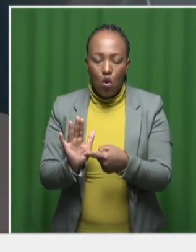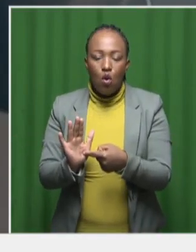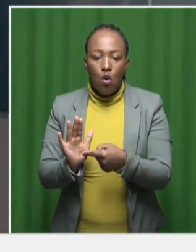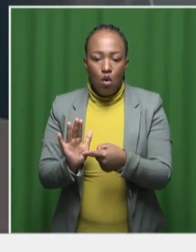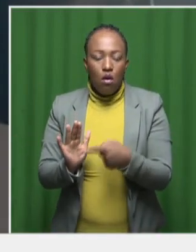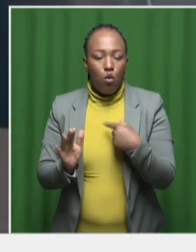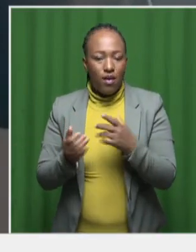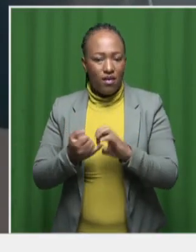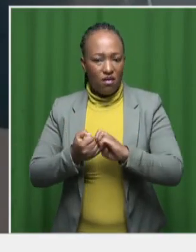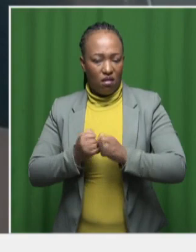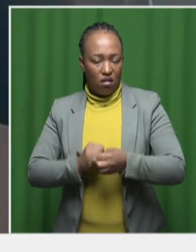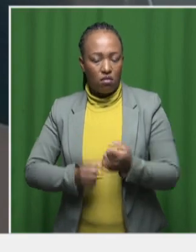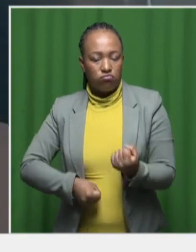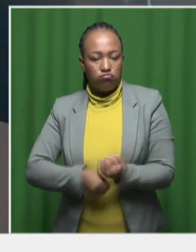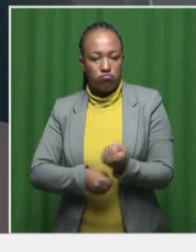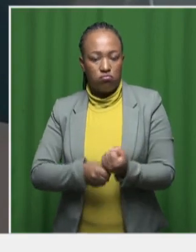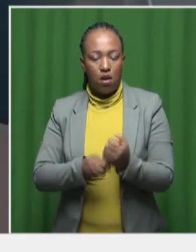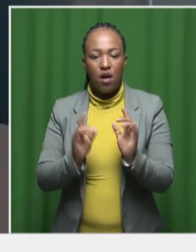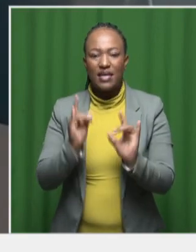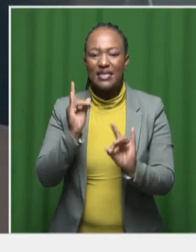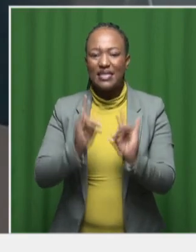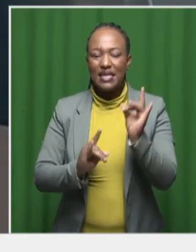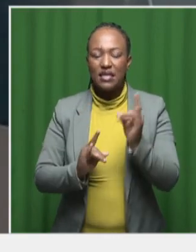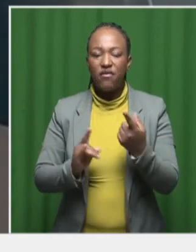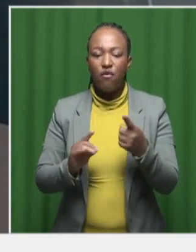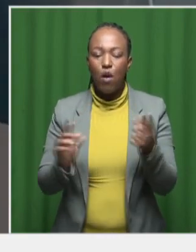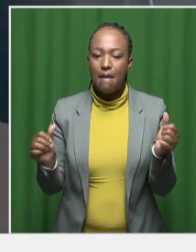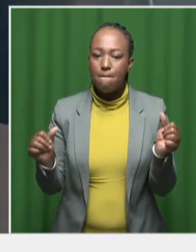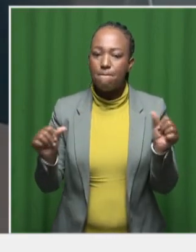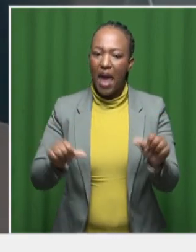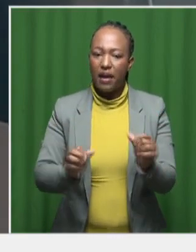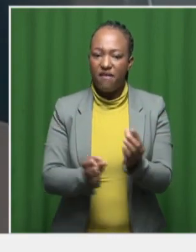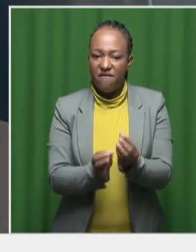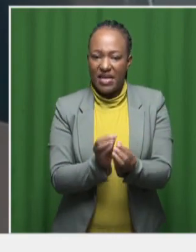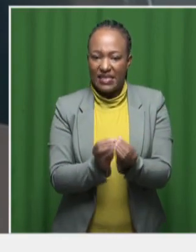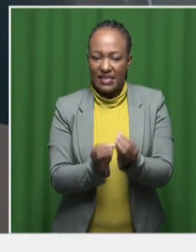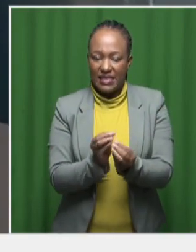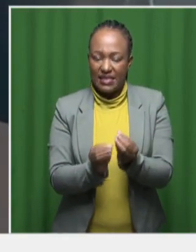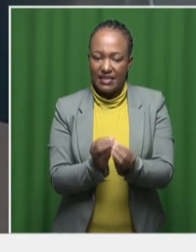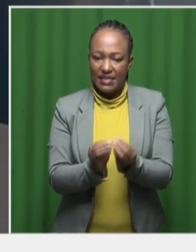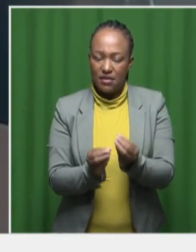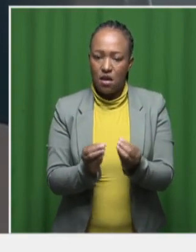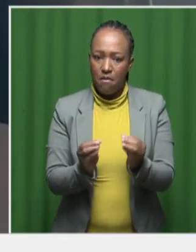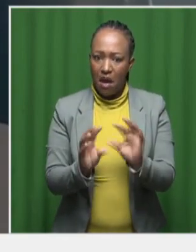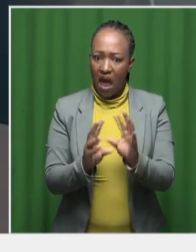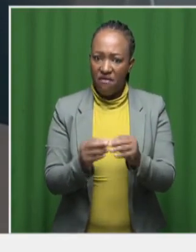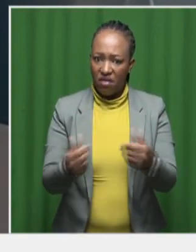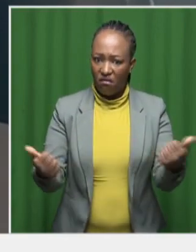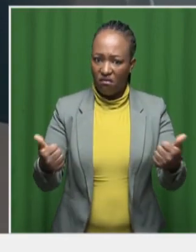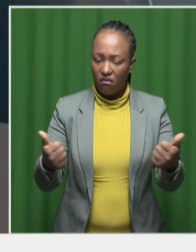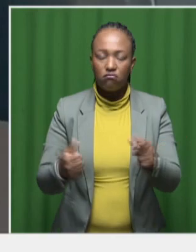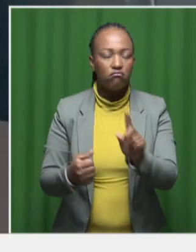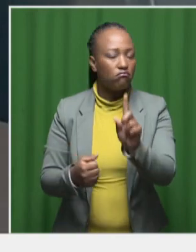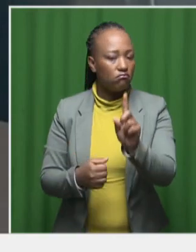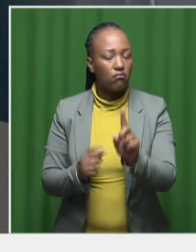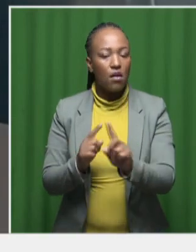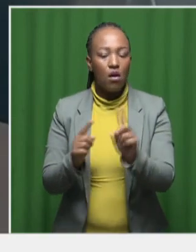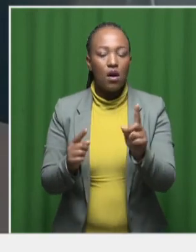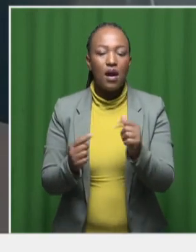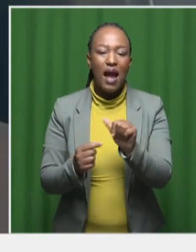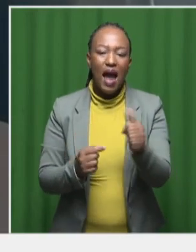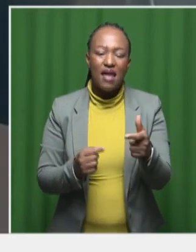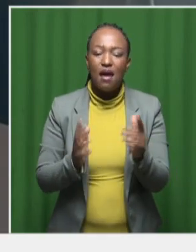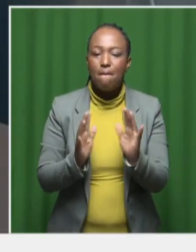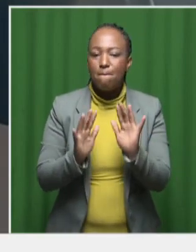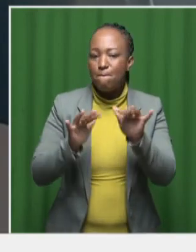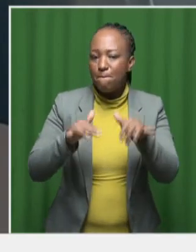have put as a city to restore our infrastructure. We are not yet done. We still have remaining beaches which are closed,